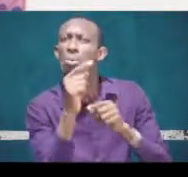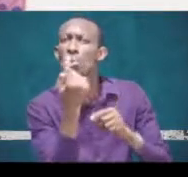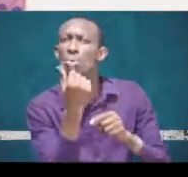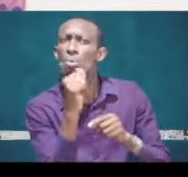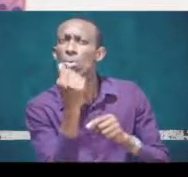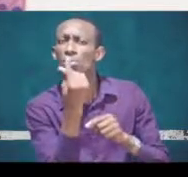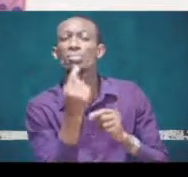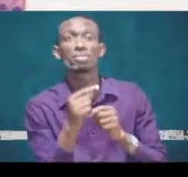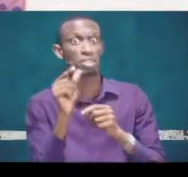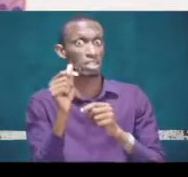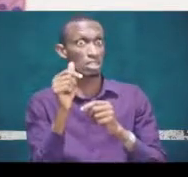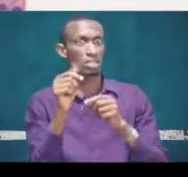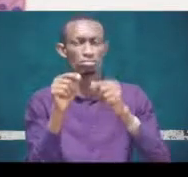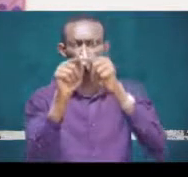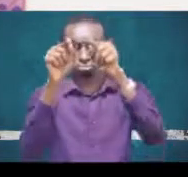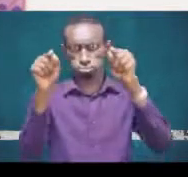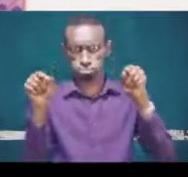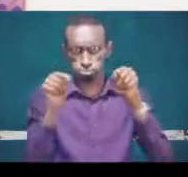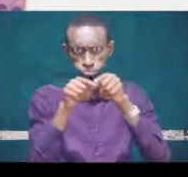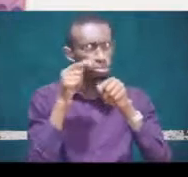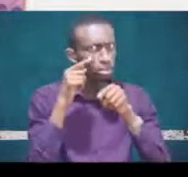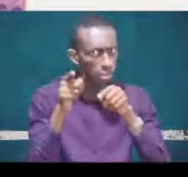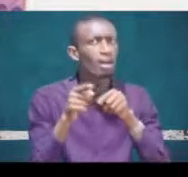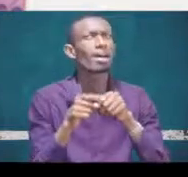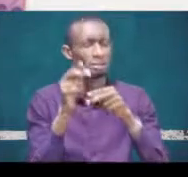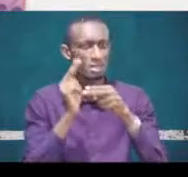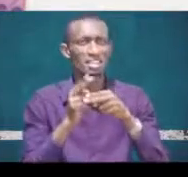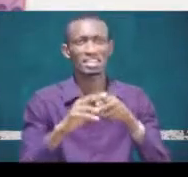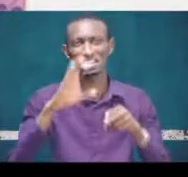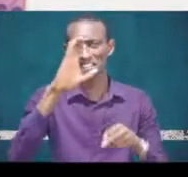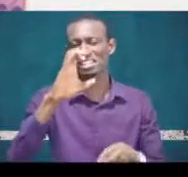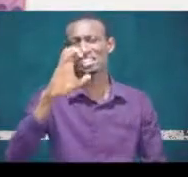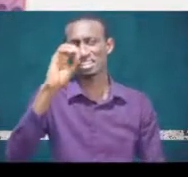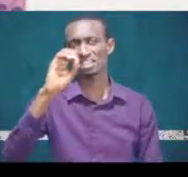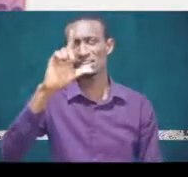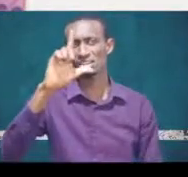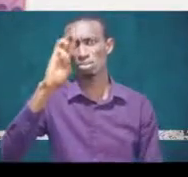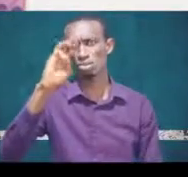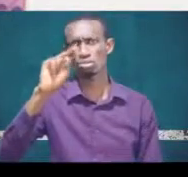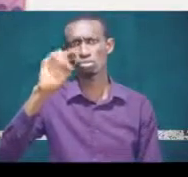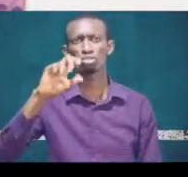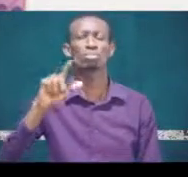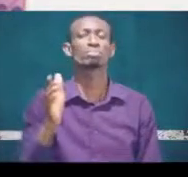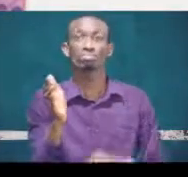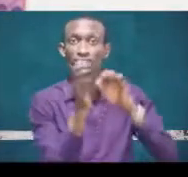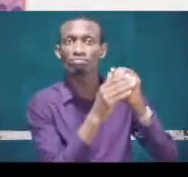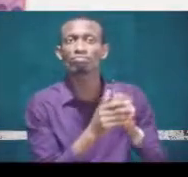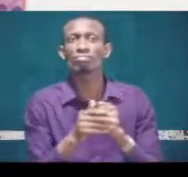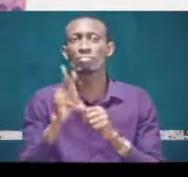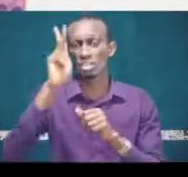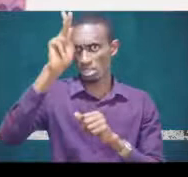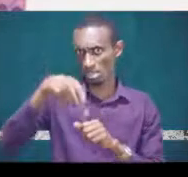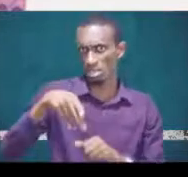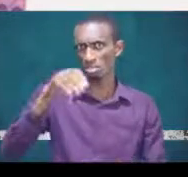say simple columnar. Then we have what we call pseudo-stratified. Pseudo, that means false. When